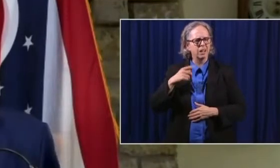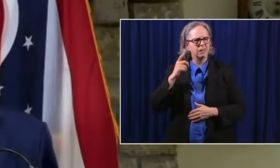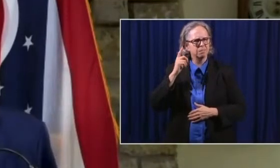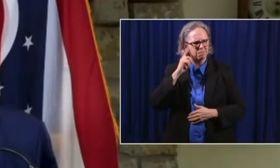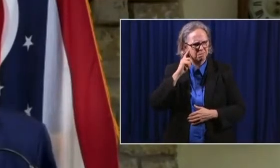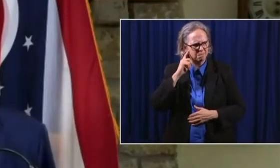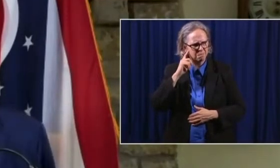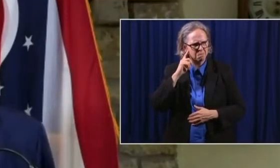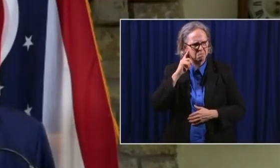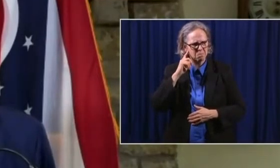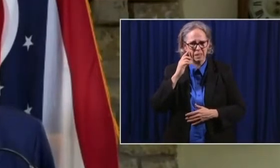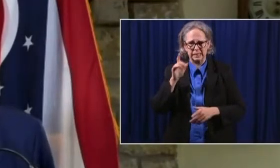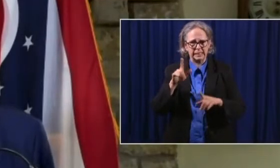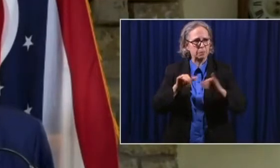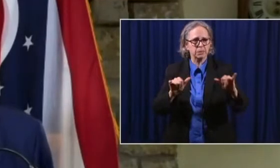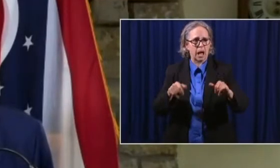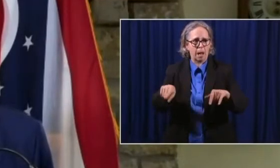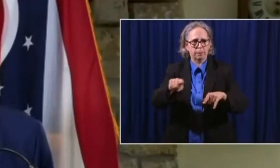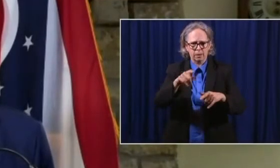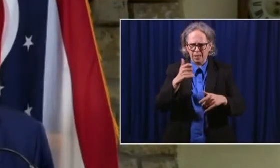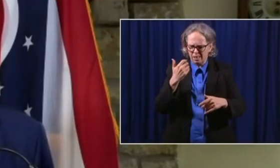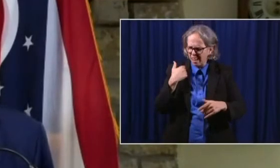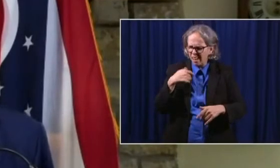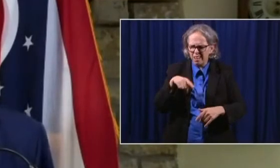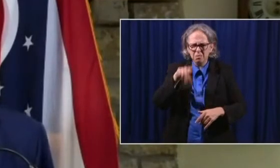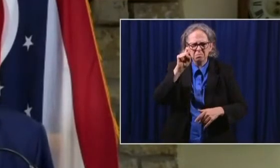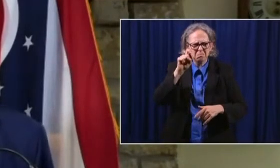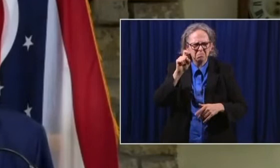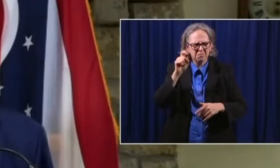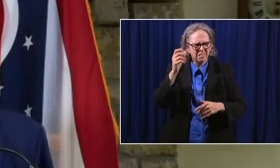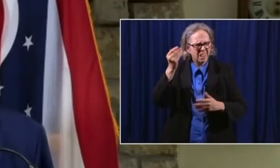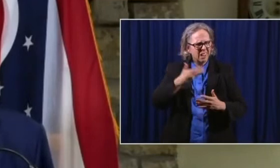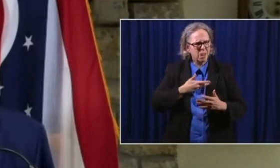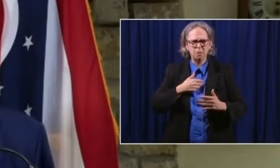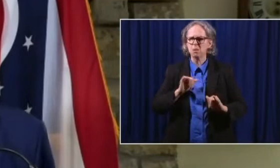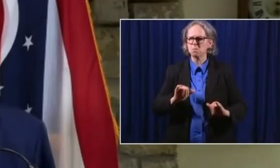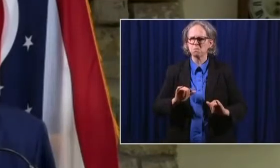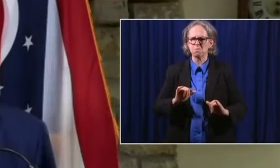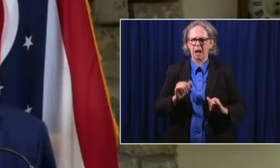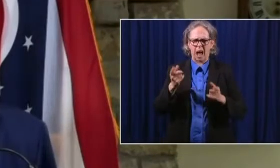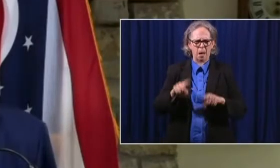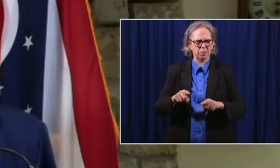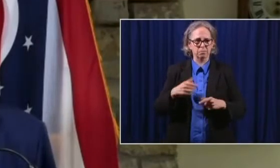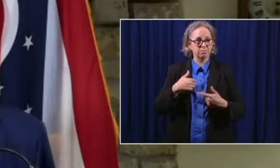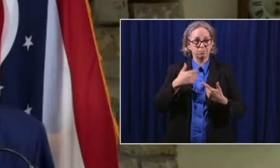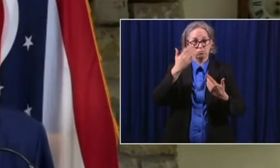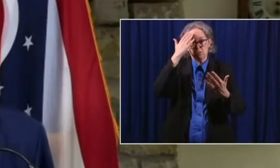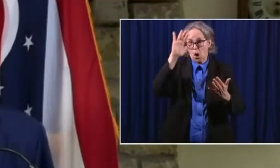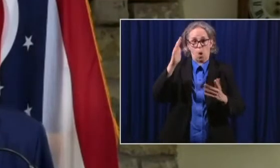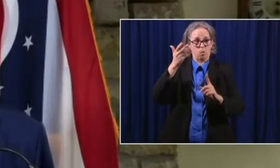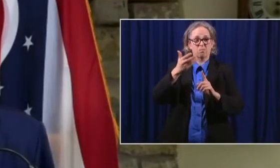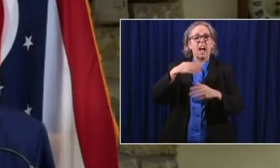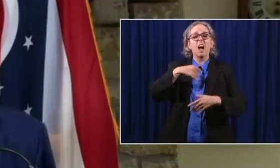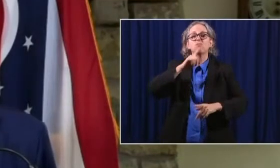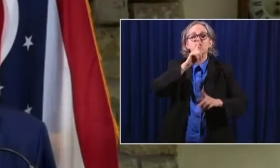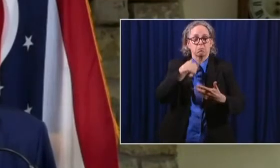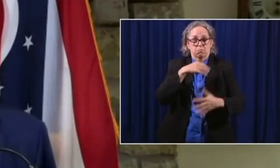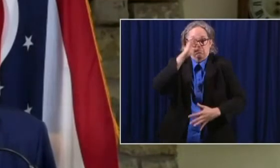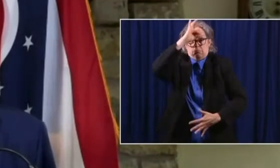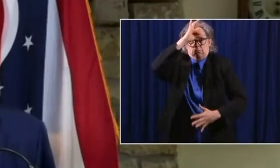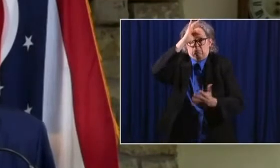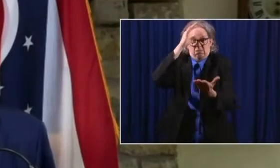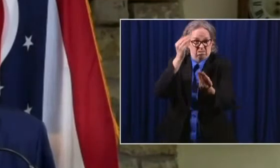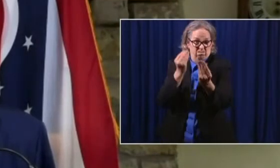it was last night when I found out about it. Somebody told me about it. So I don't know anything about that. Absolutely nothing about it.